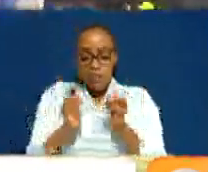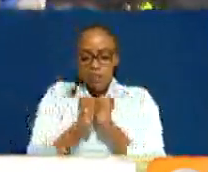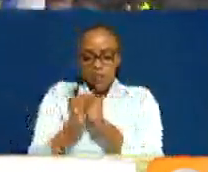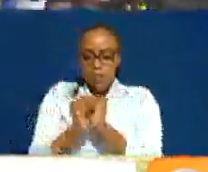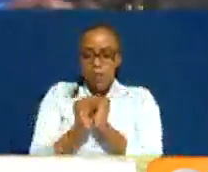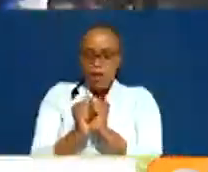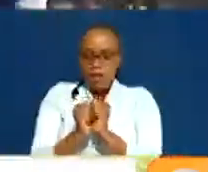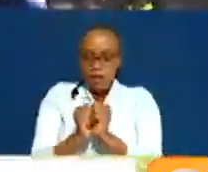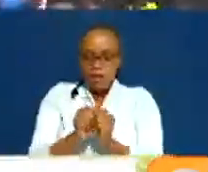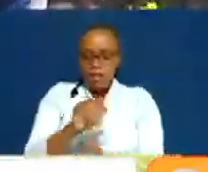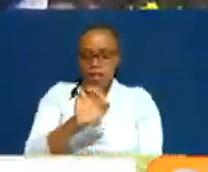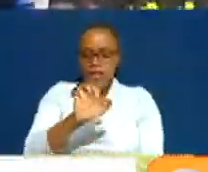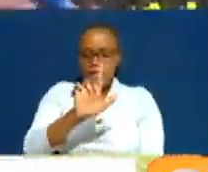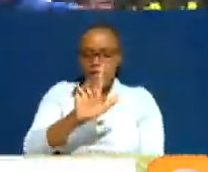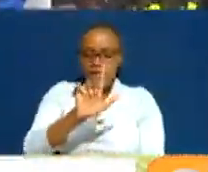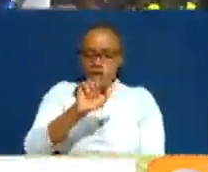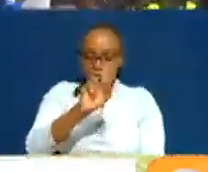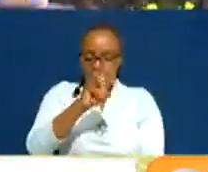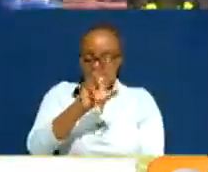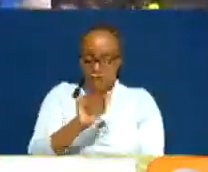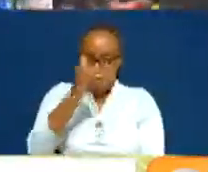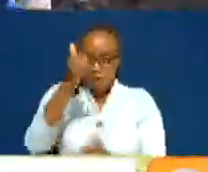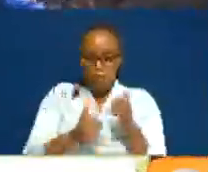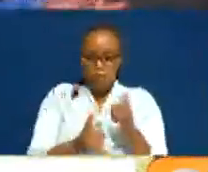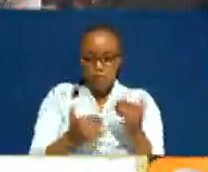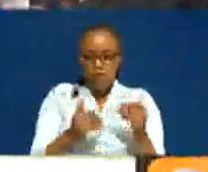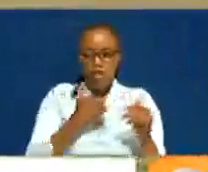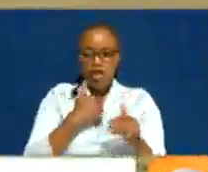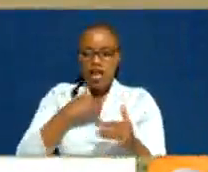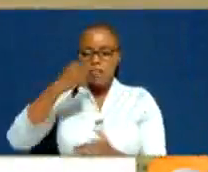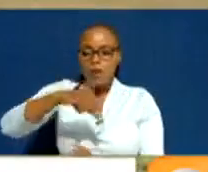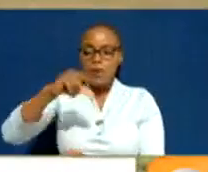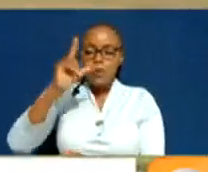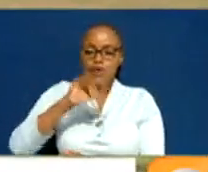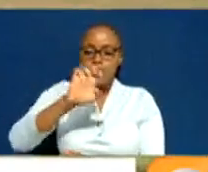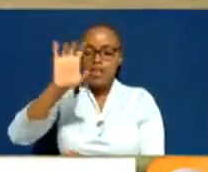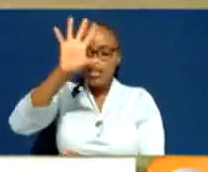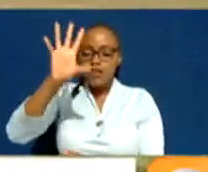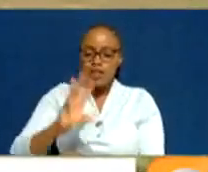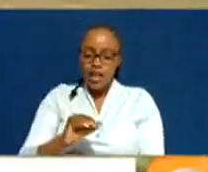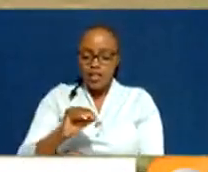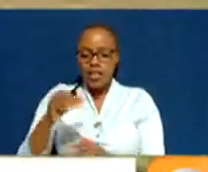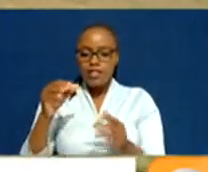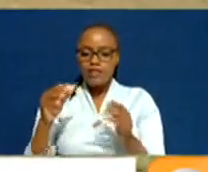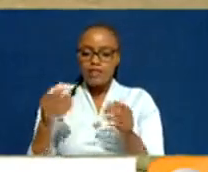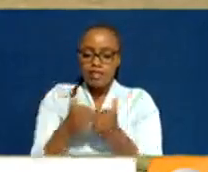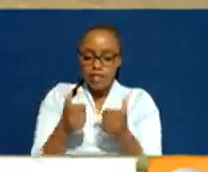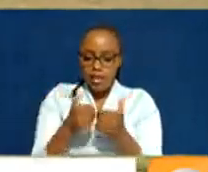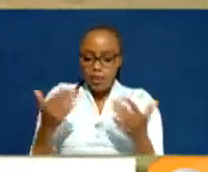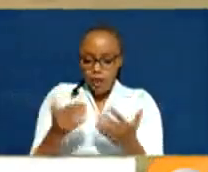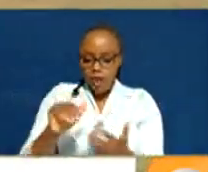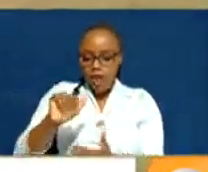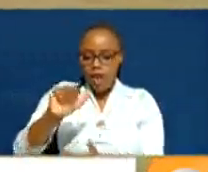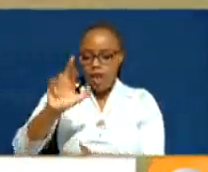out with Ebwali in the finals, with three teams qualifying for the East Africa Games in Arusha, Tanzania.